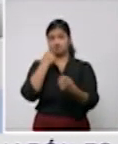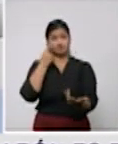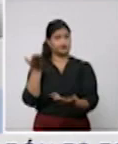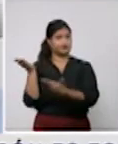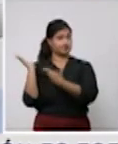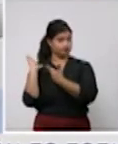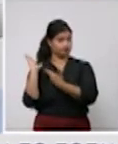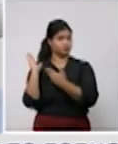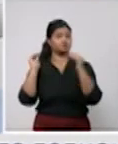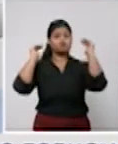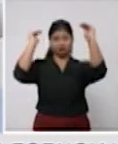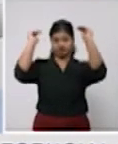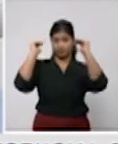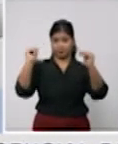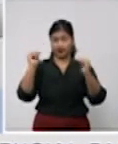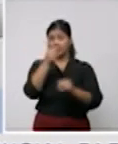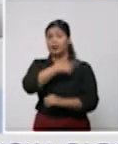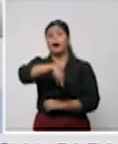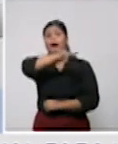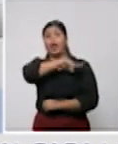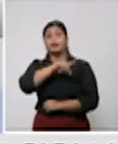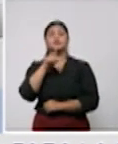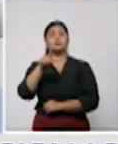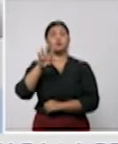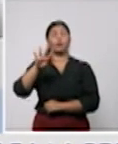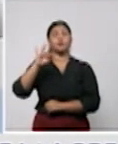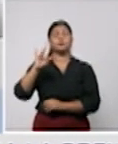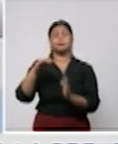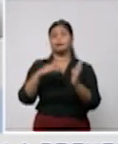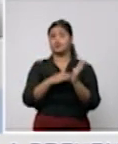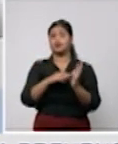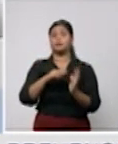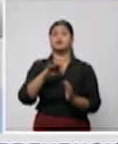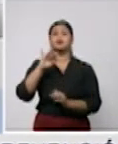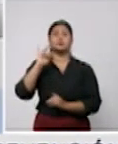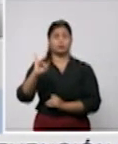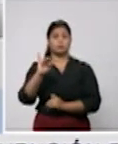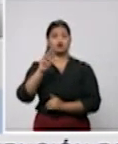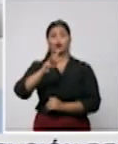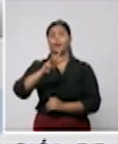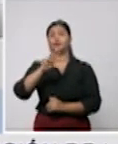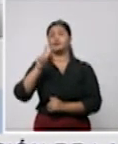147,732 were reported yesterday. Yesterday,